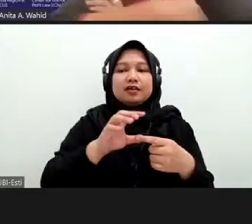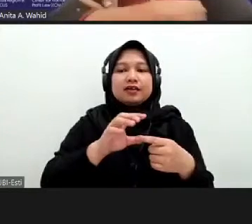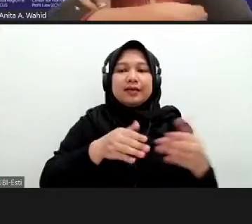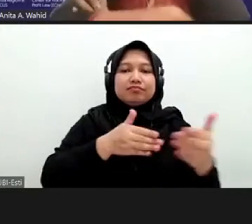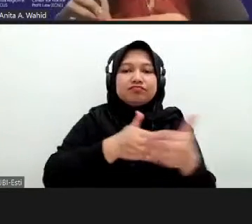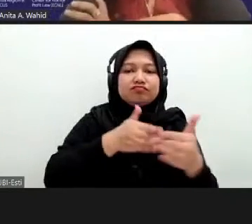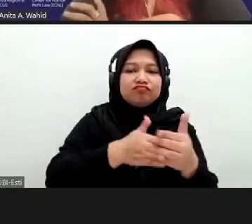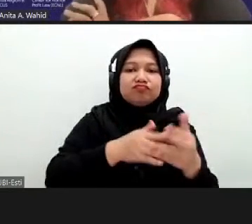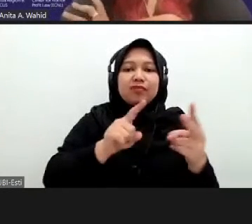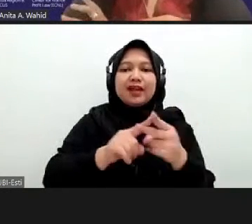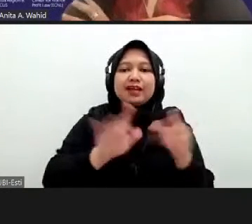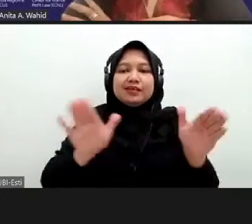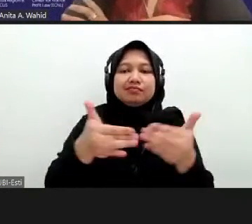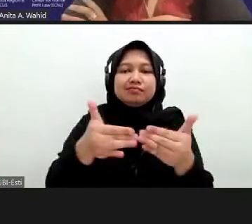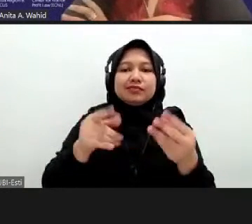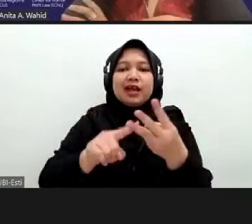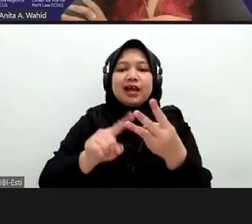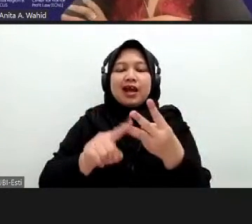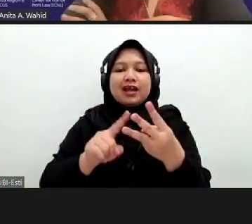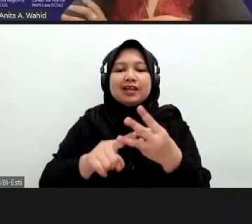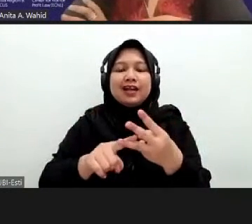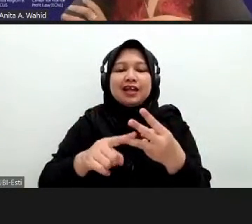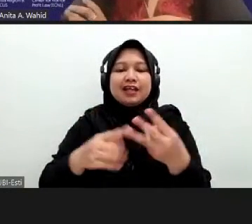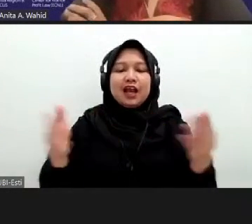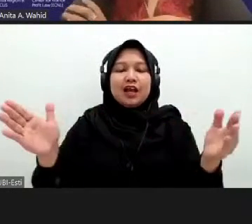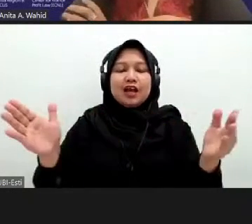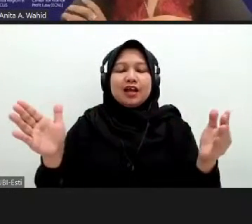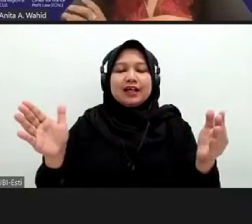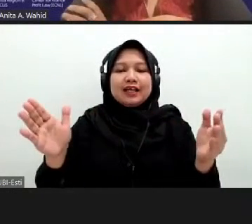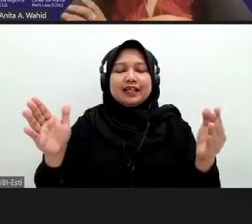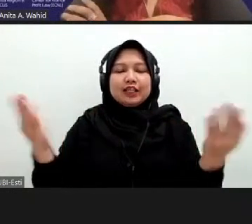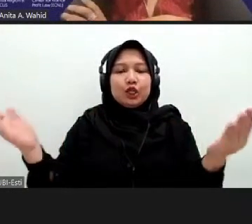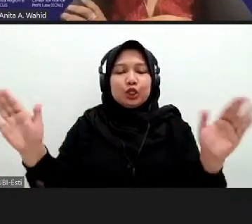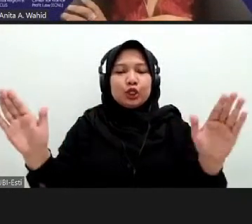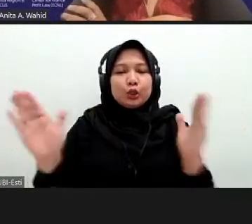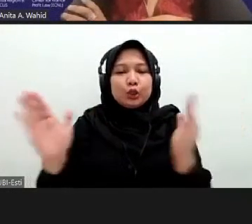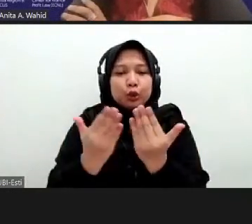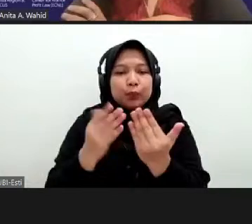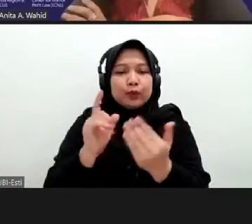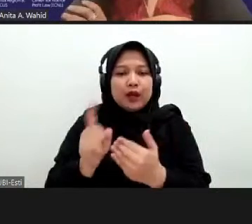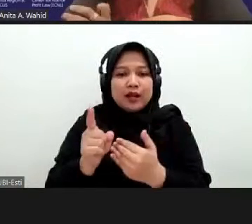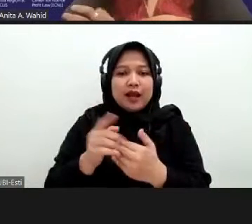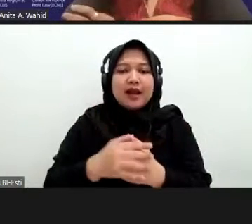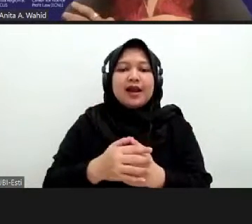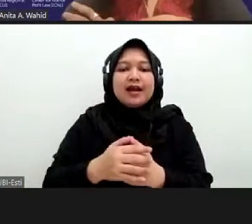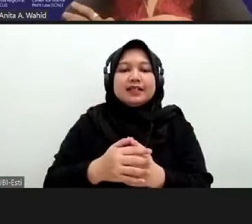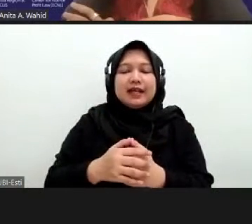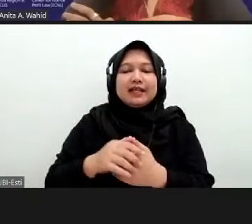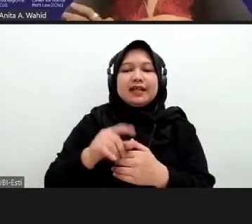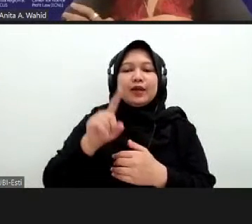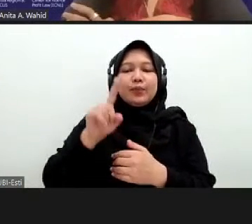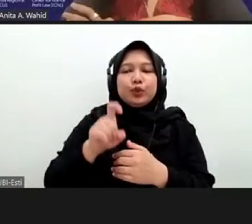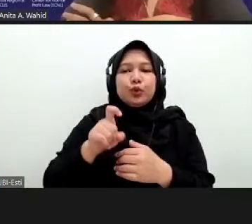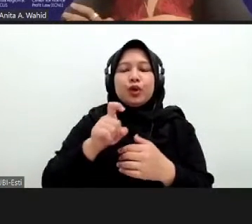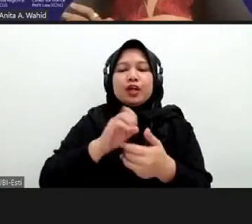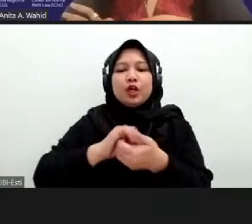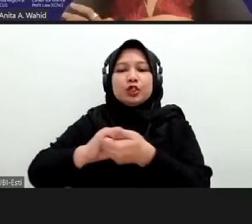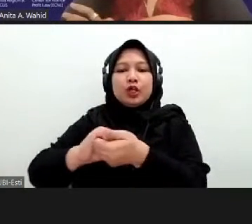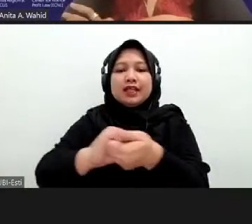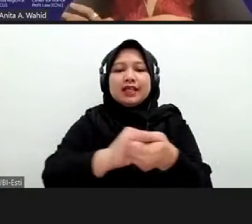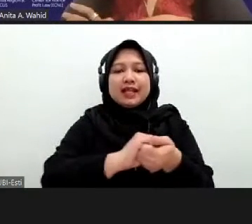kind of civic space level. This is type of the category that become a point of highlights on